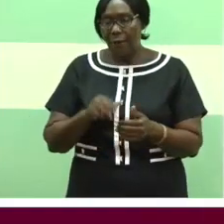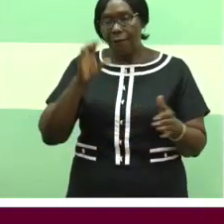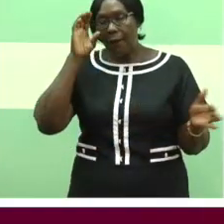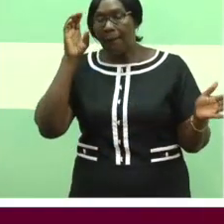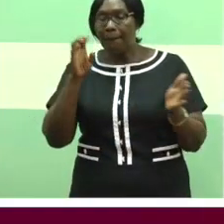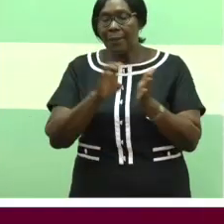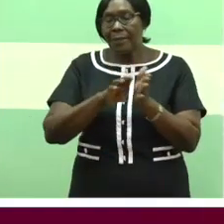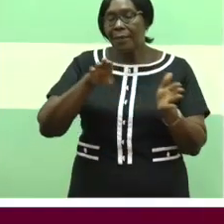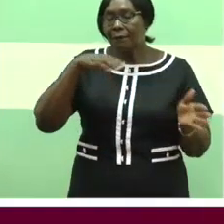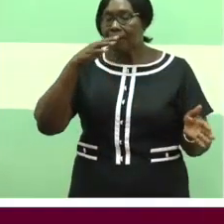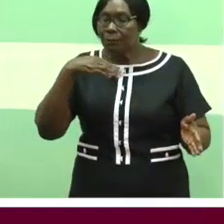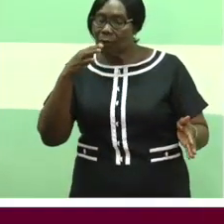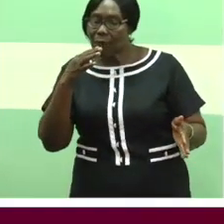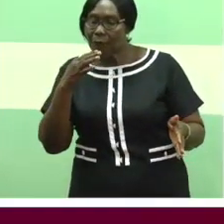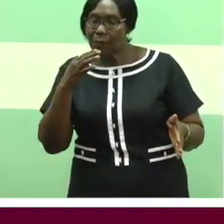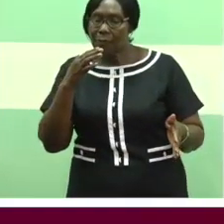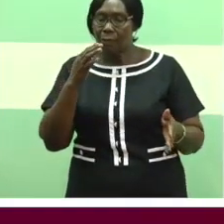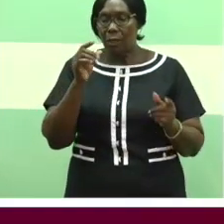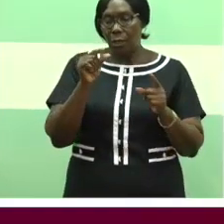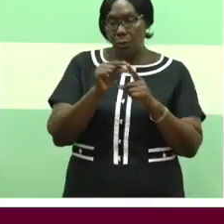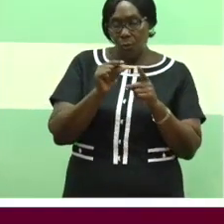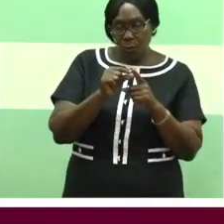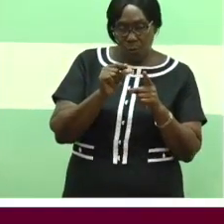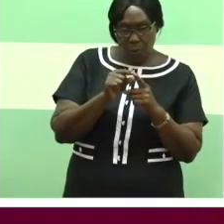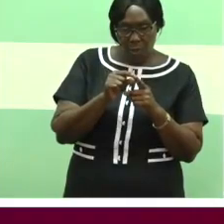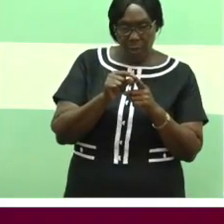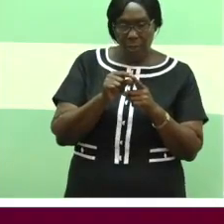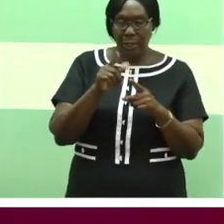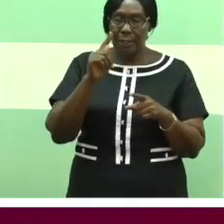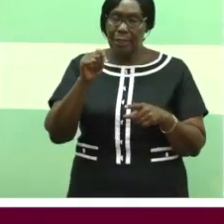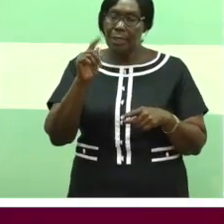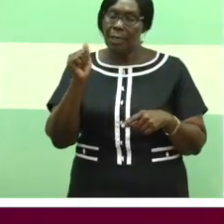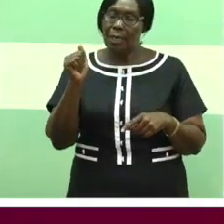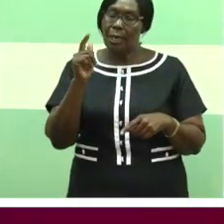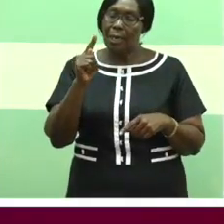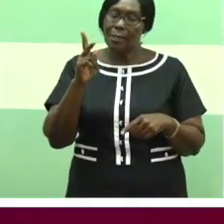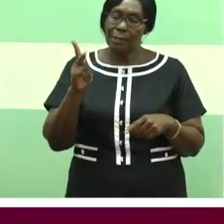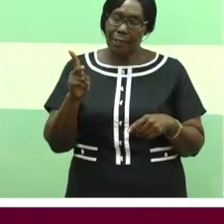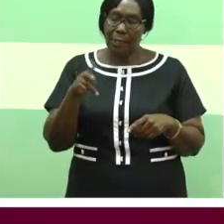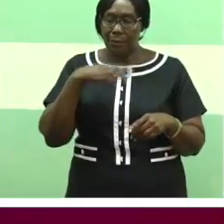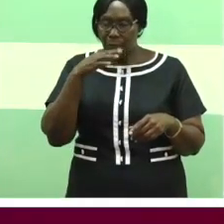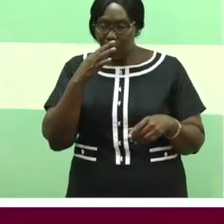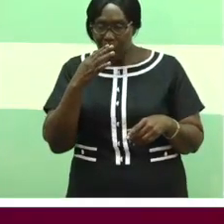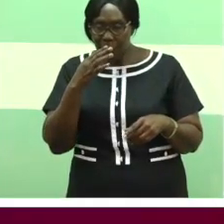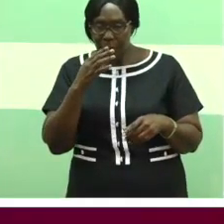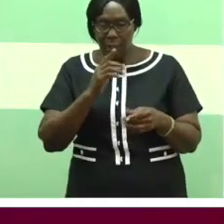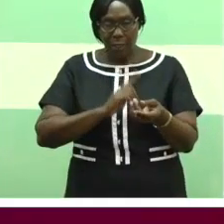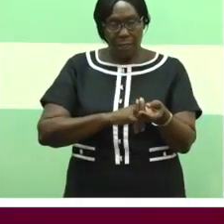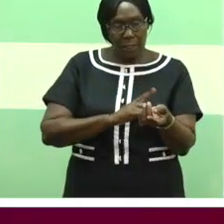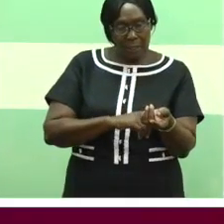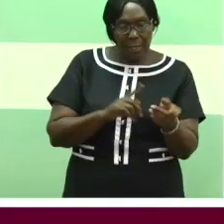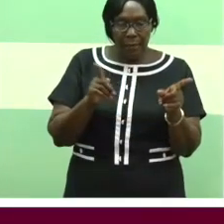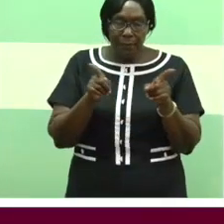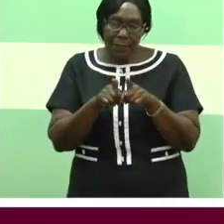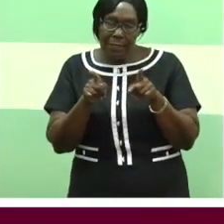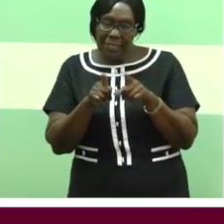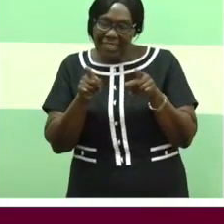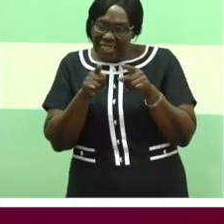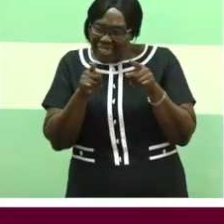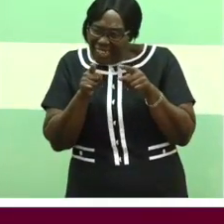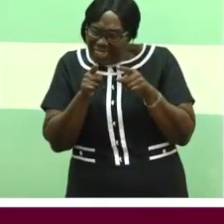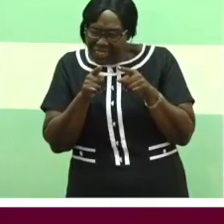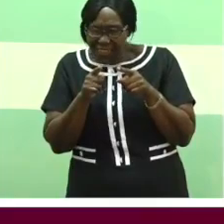breakfast. You would have the word, which we call a task card breakfast. The time is very little. You can have